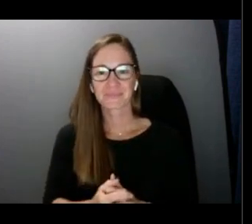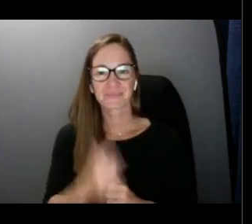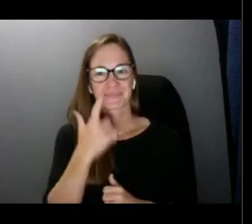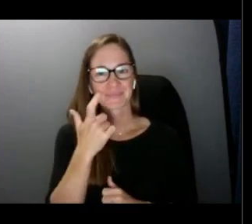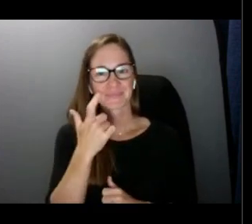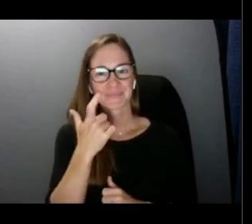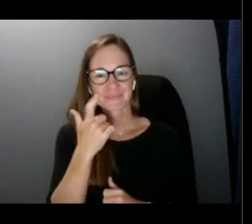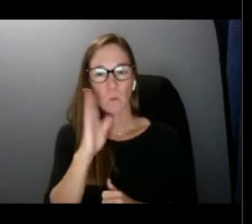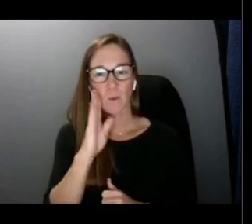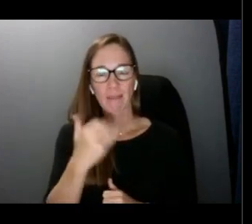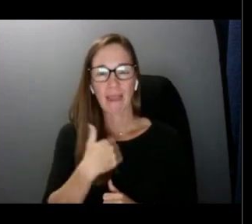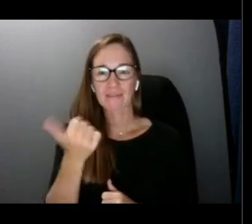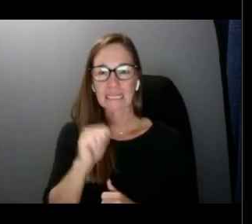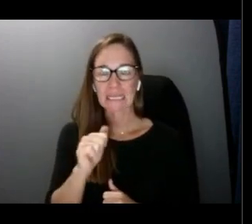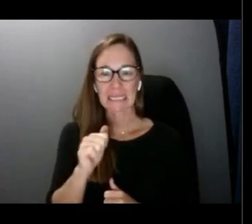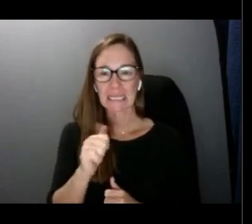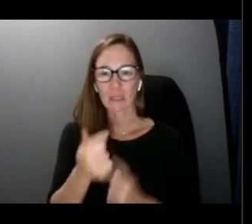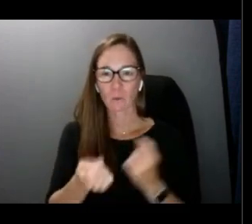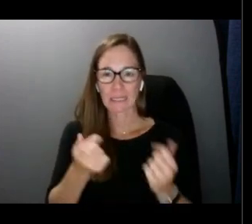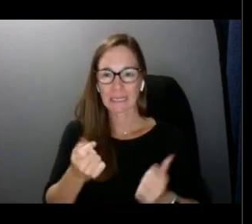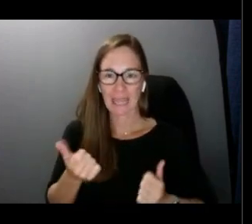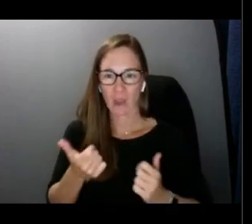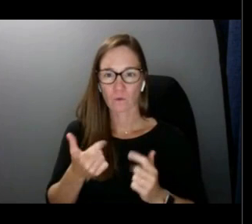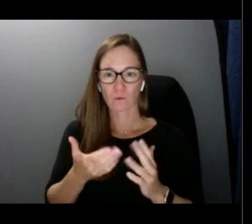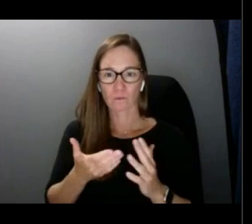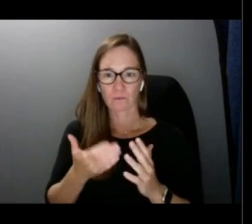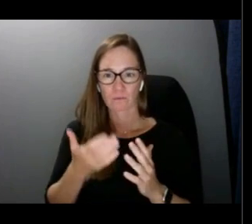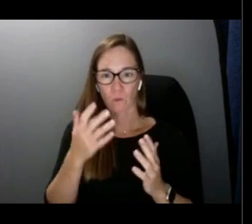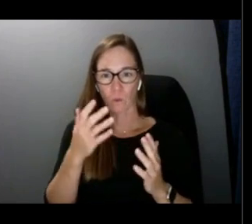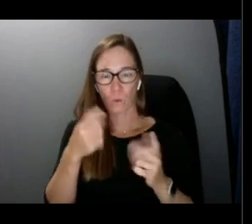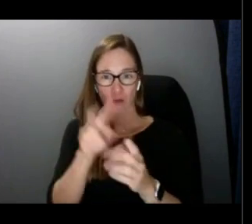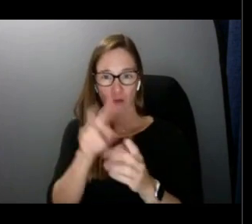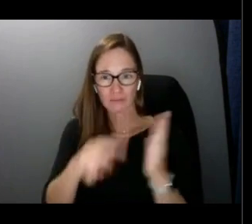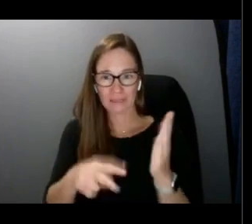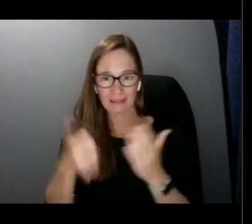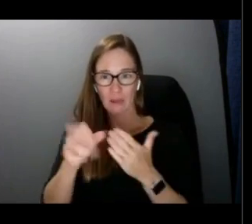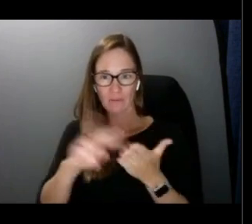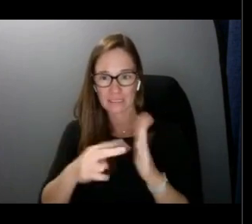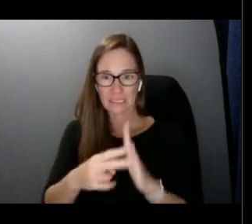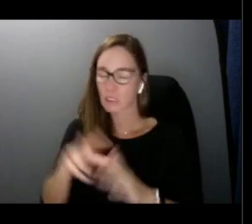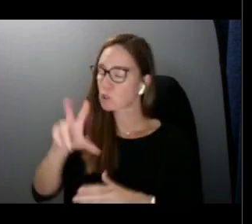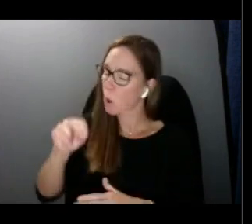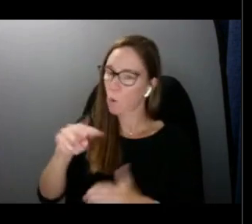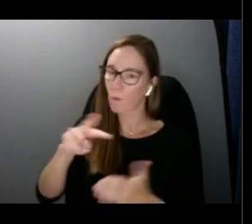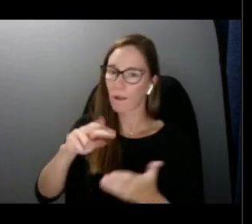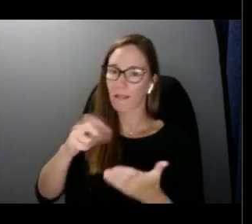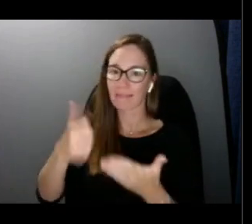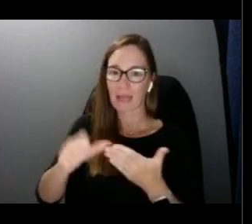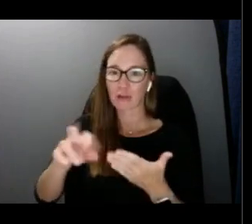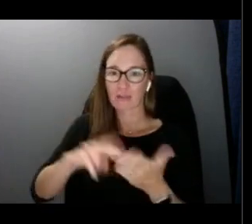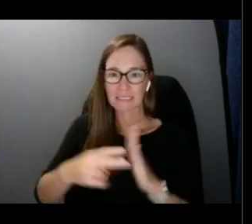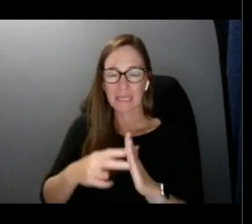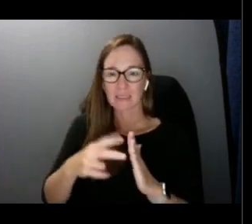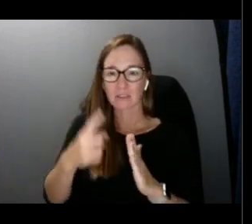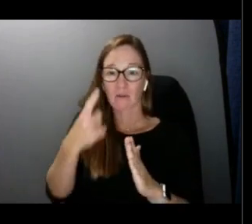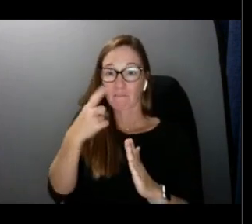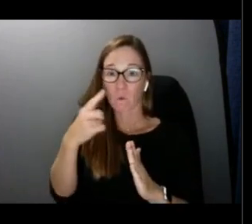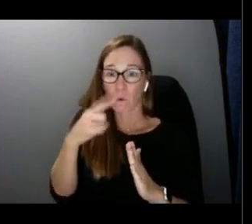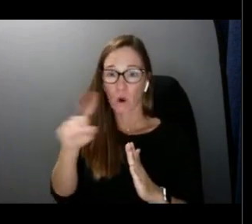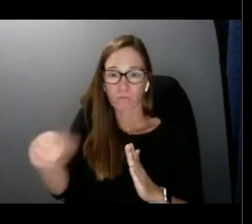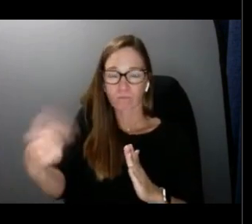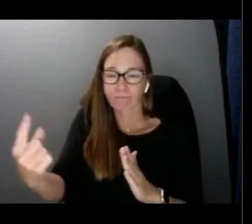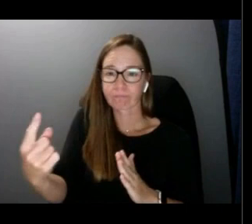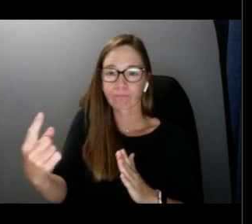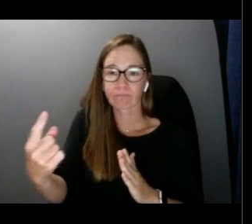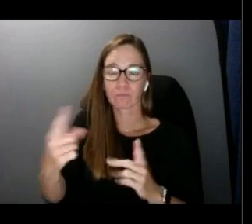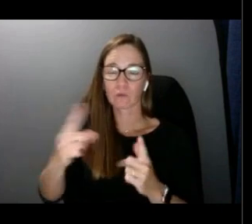will there be any weeding outs through letter of intent? No. Letters of intent are intended strictly